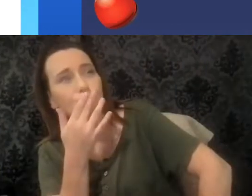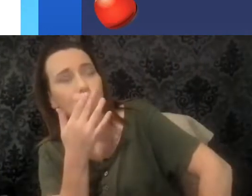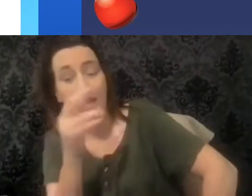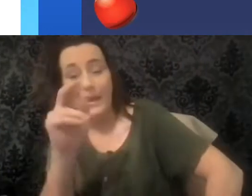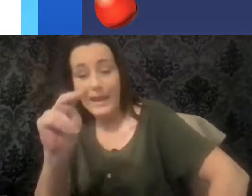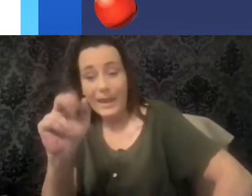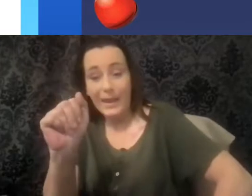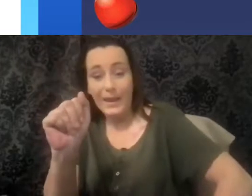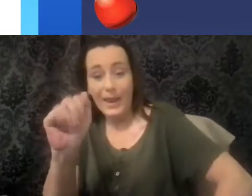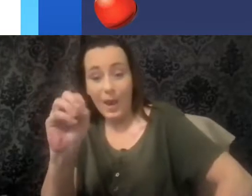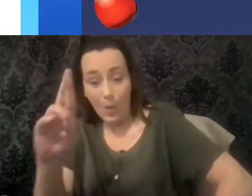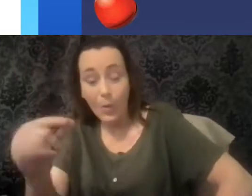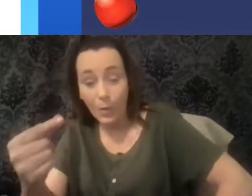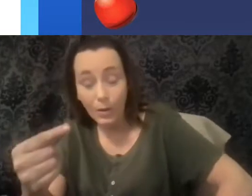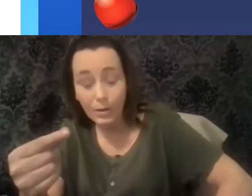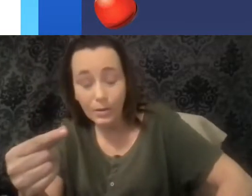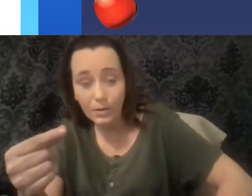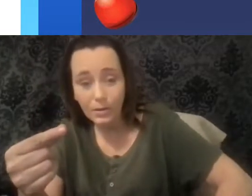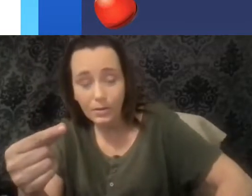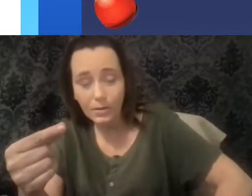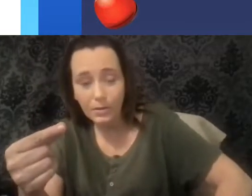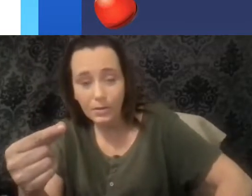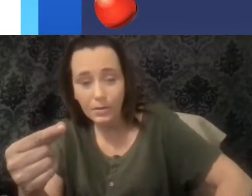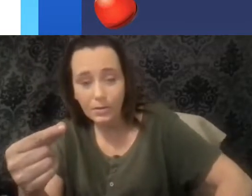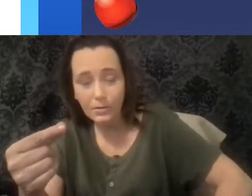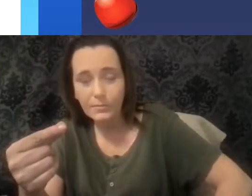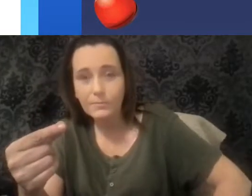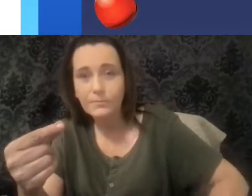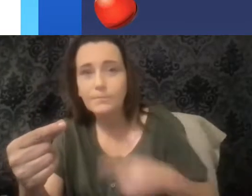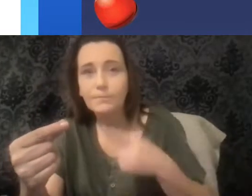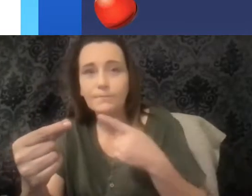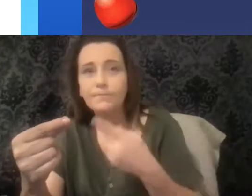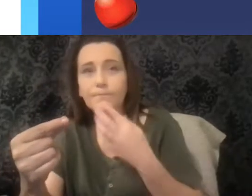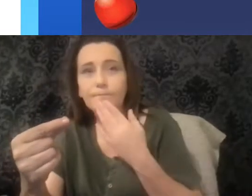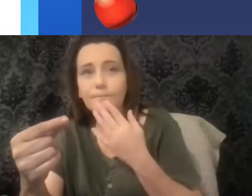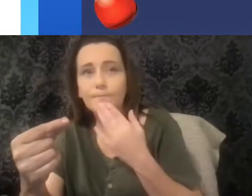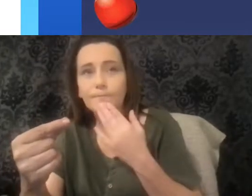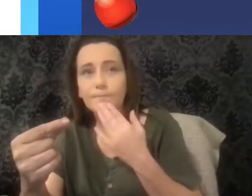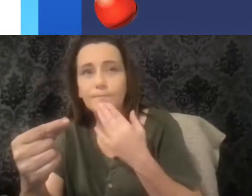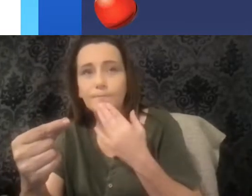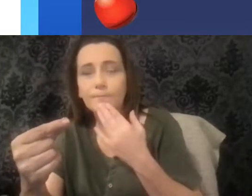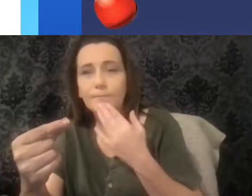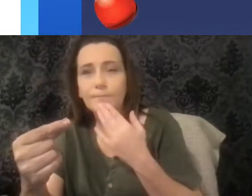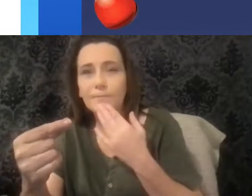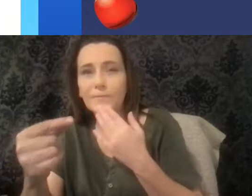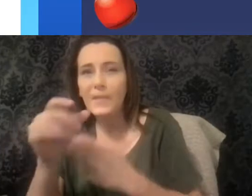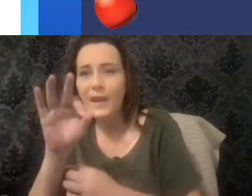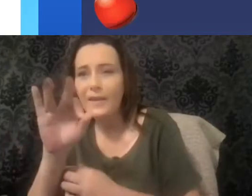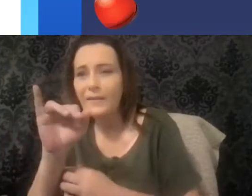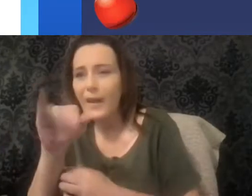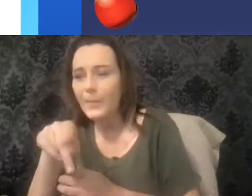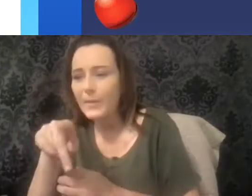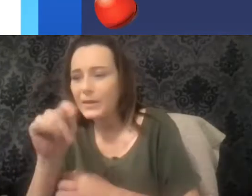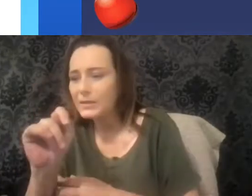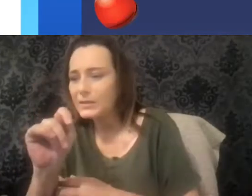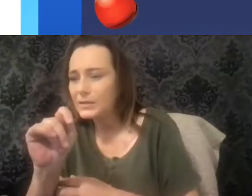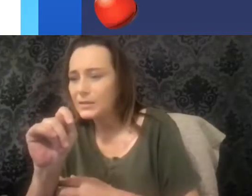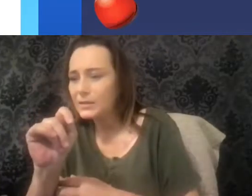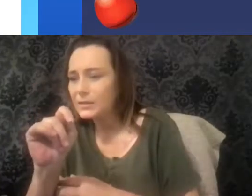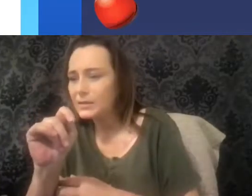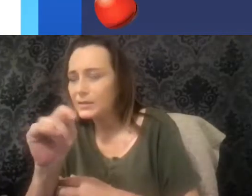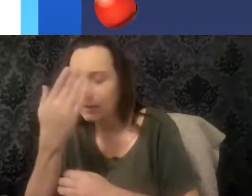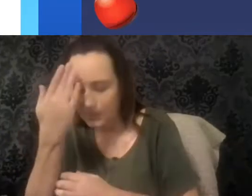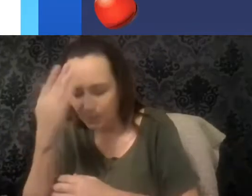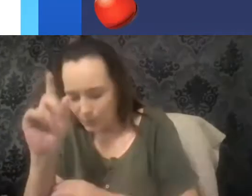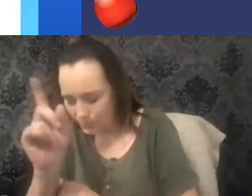na.org. Okay. Okay, it is in there. Irene, you happen to know where that FIPT thing